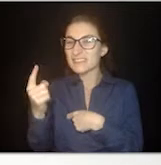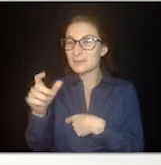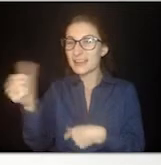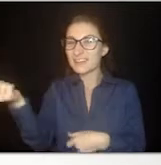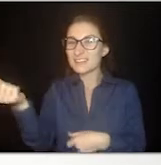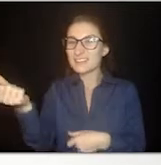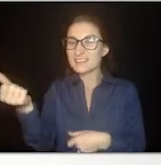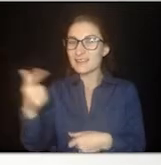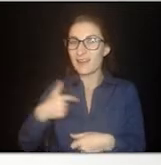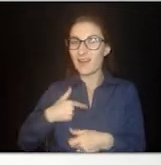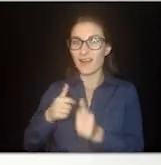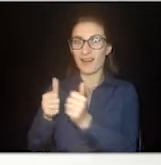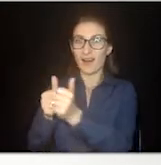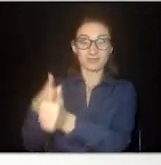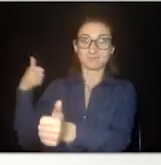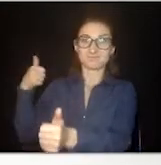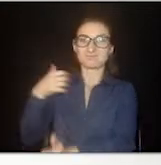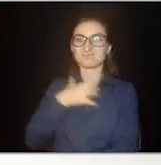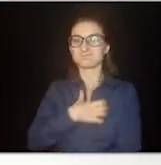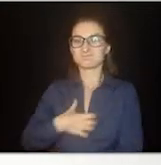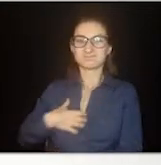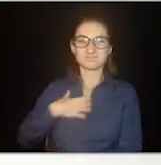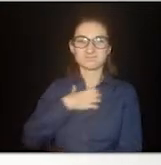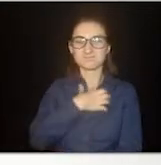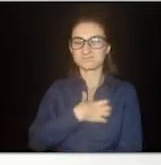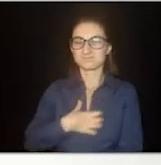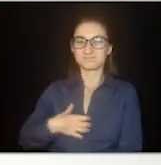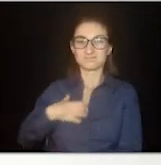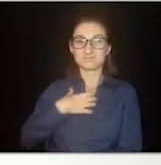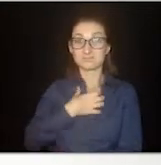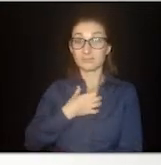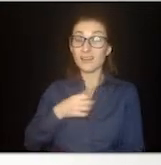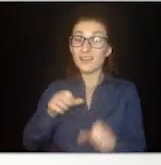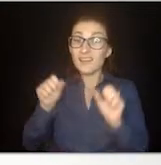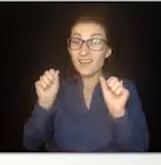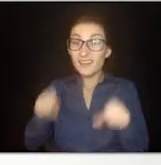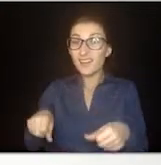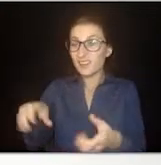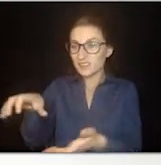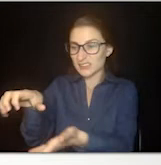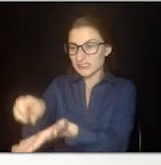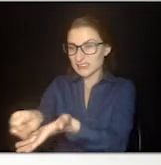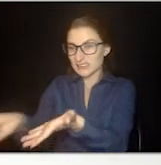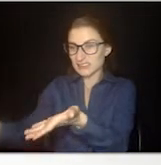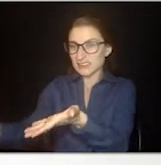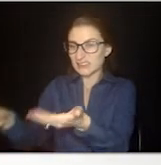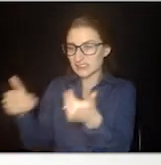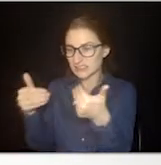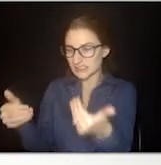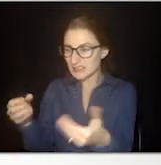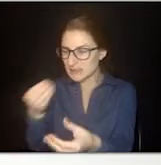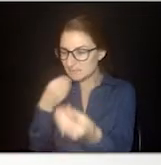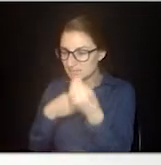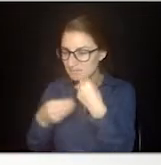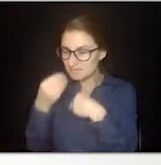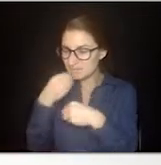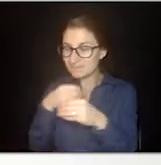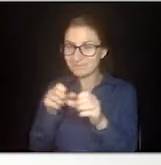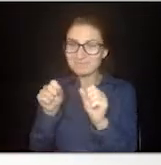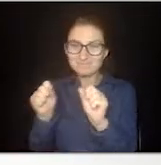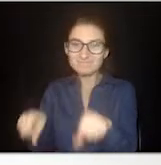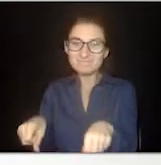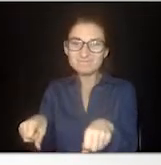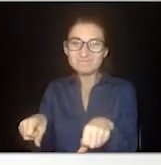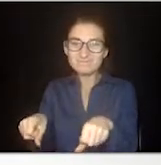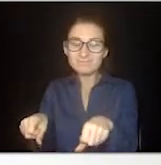an aversion that I know I have. Could I scrape it all off and manage to handle it? Yeah.